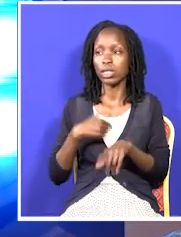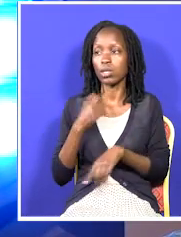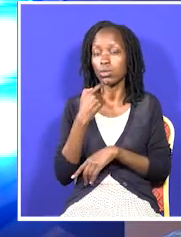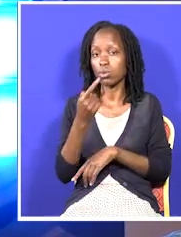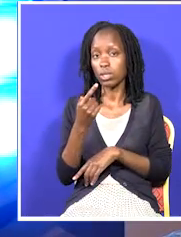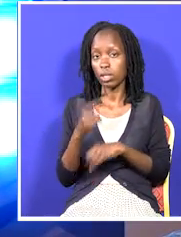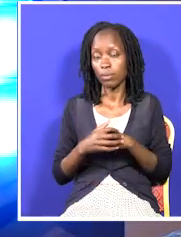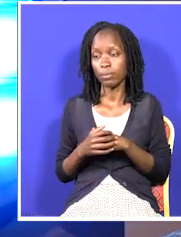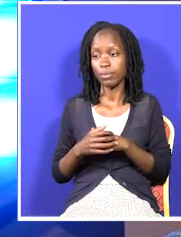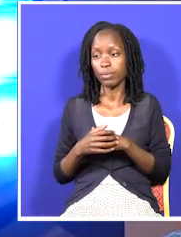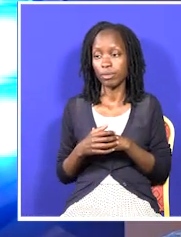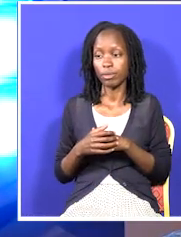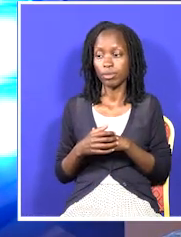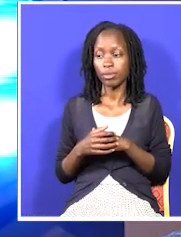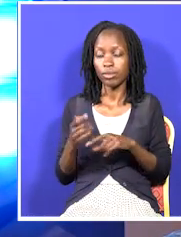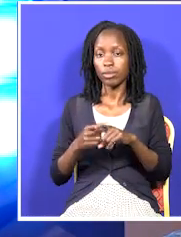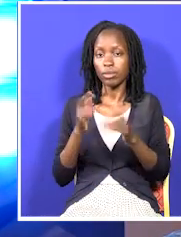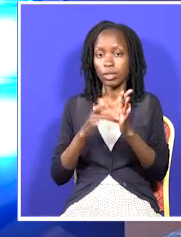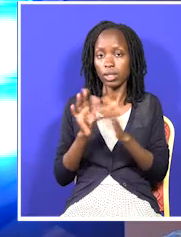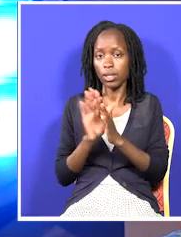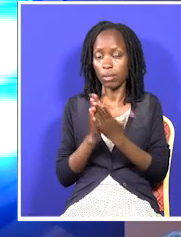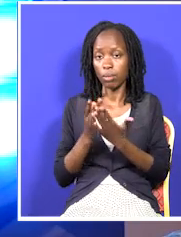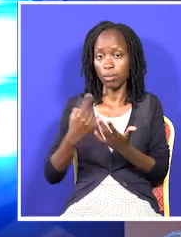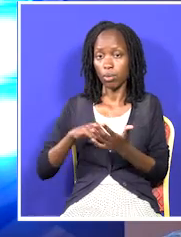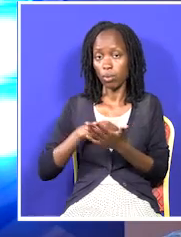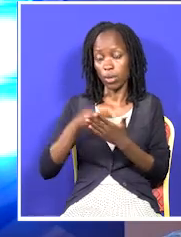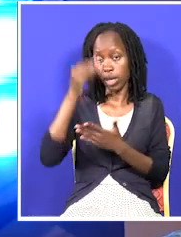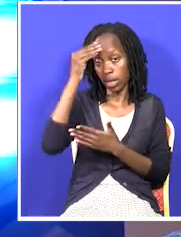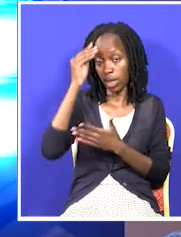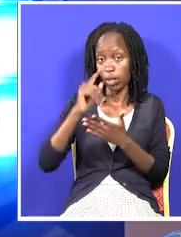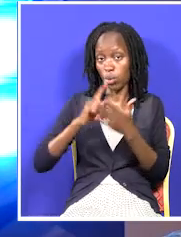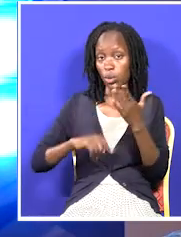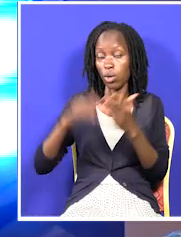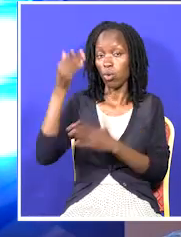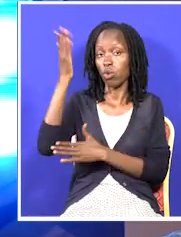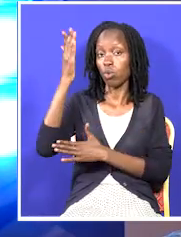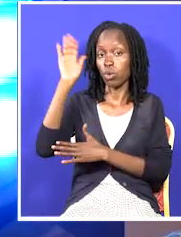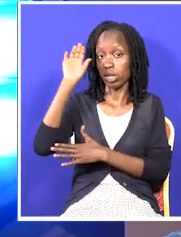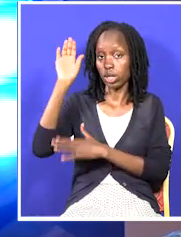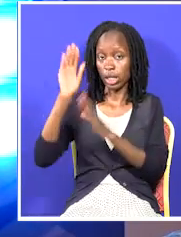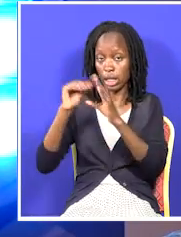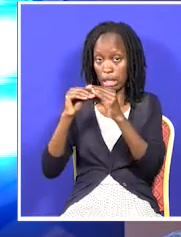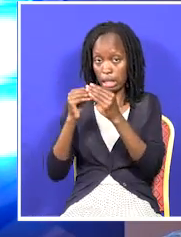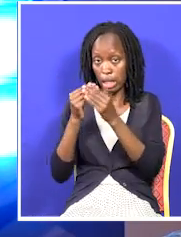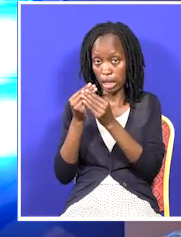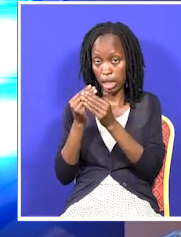that from the Bible we learn that God created